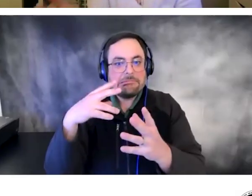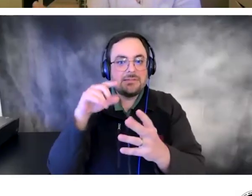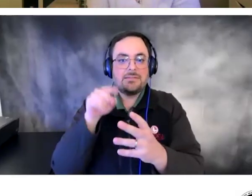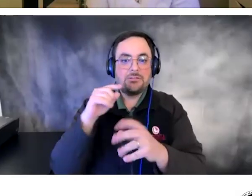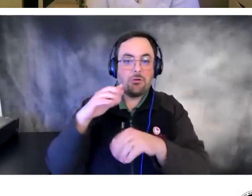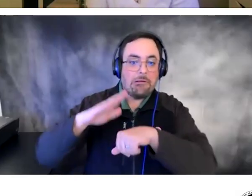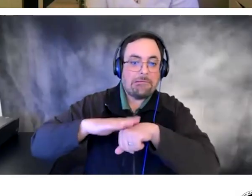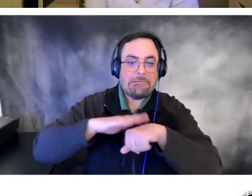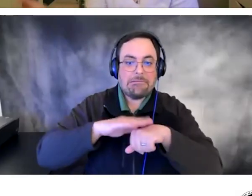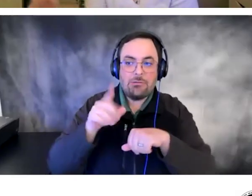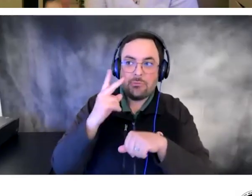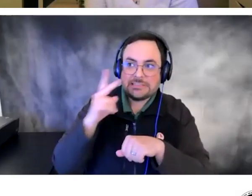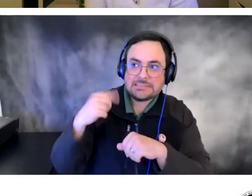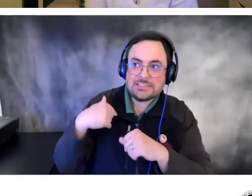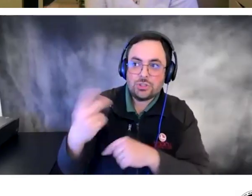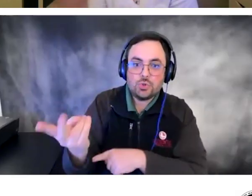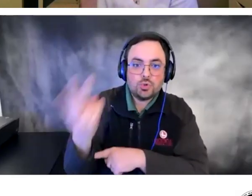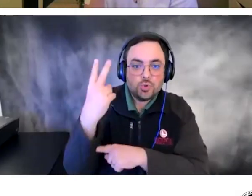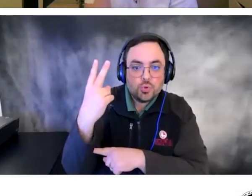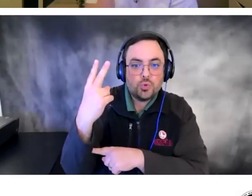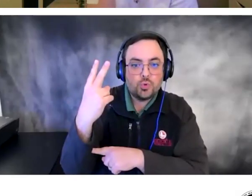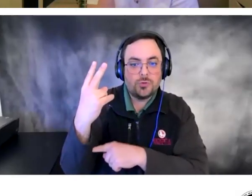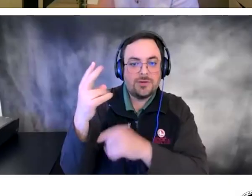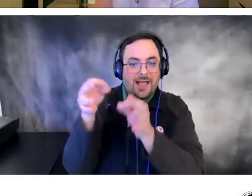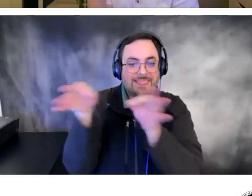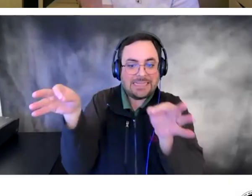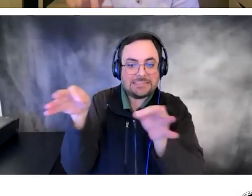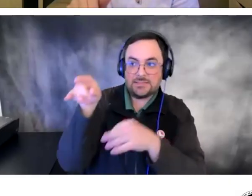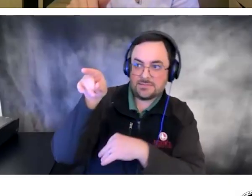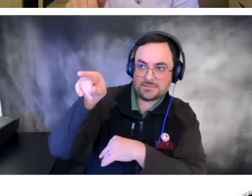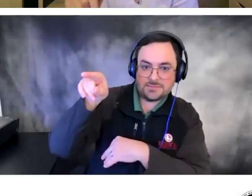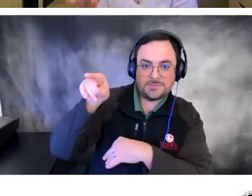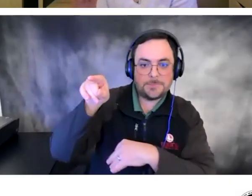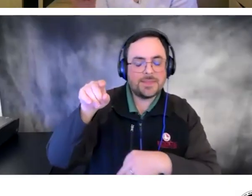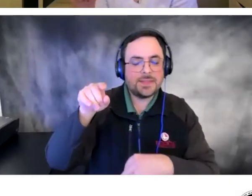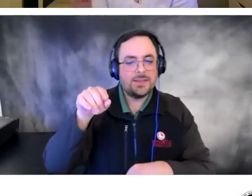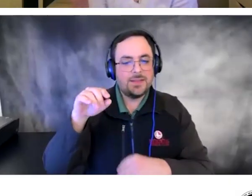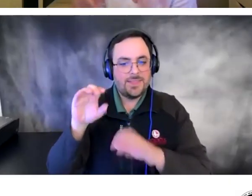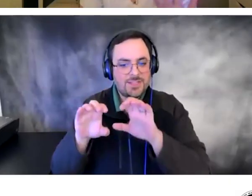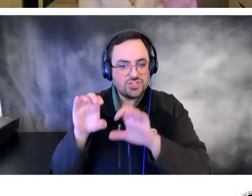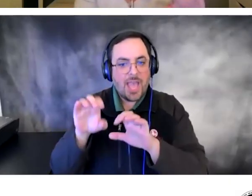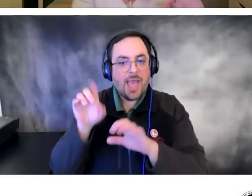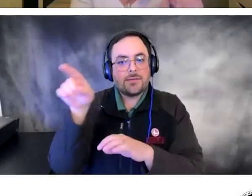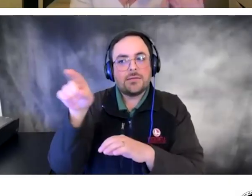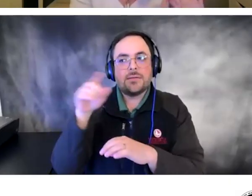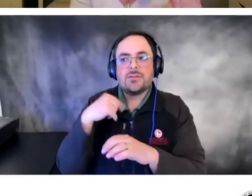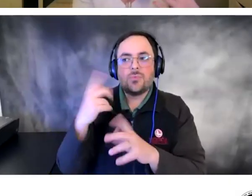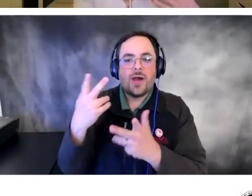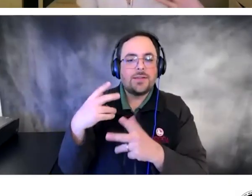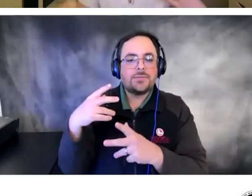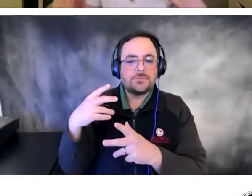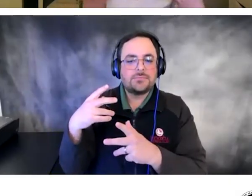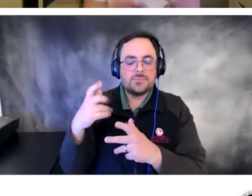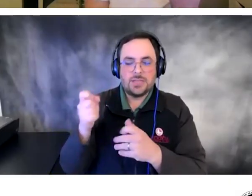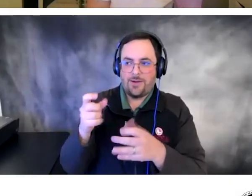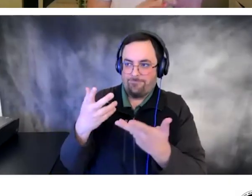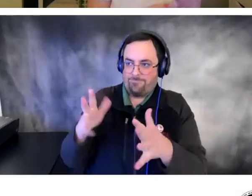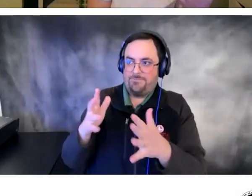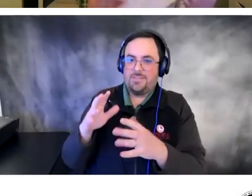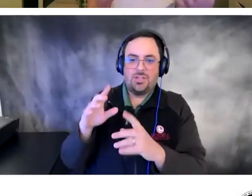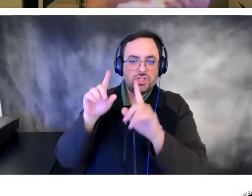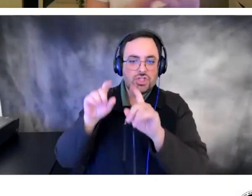as I mentioned at the beginning, you'll see two links in the chat. One is our post survey for feedback about